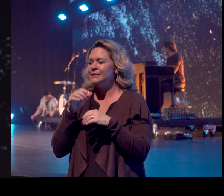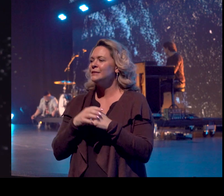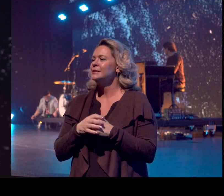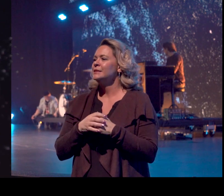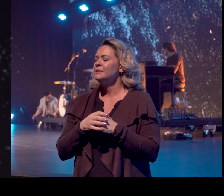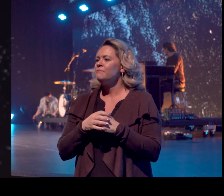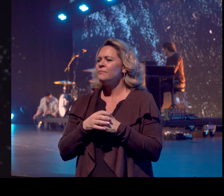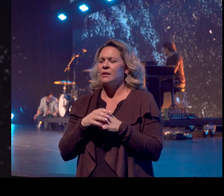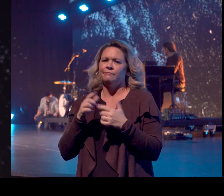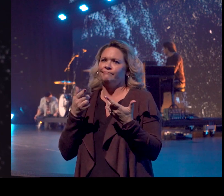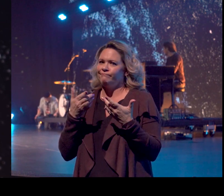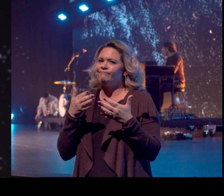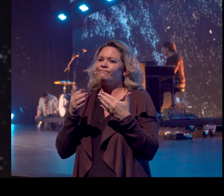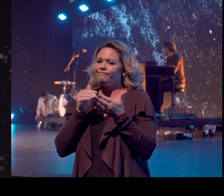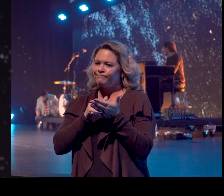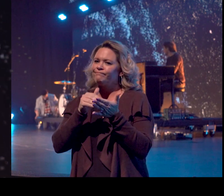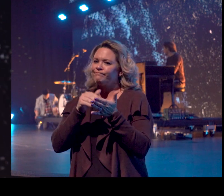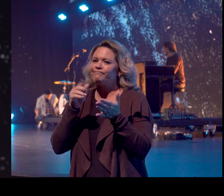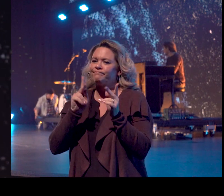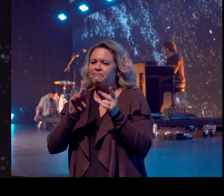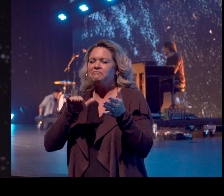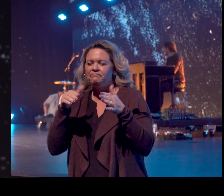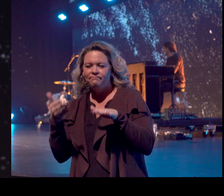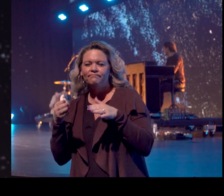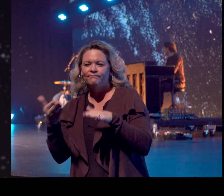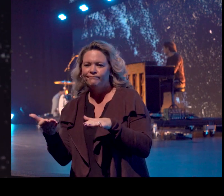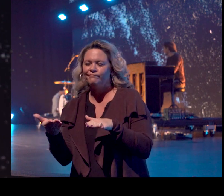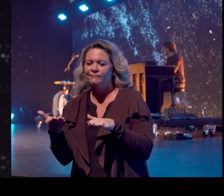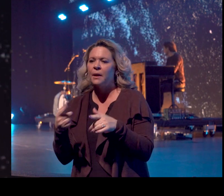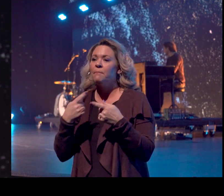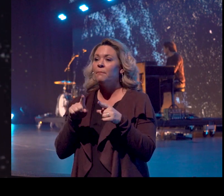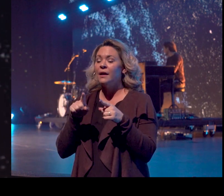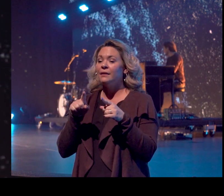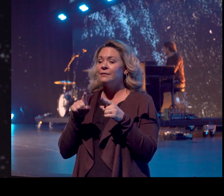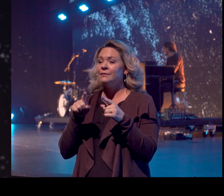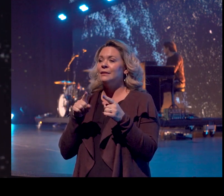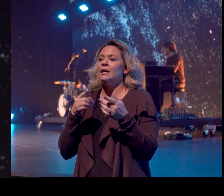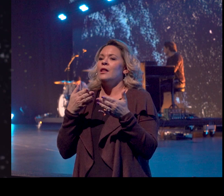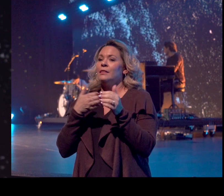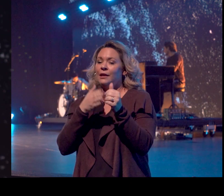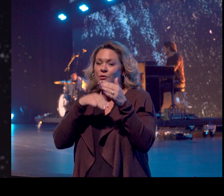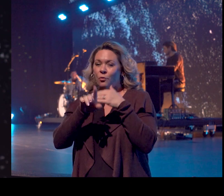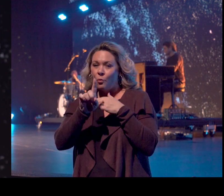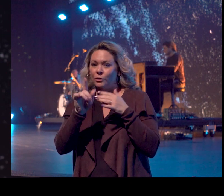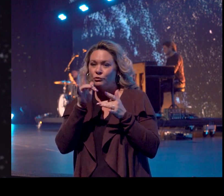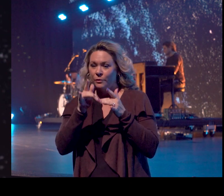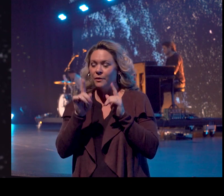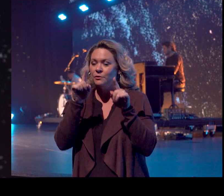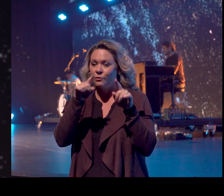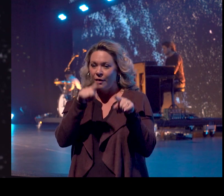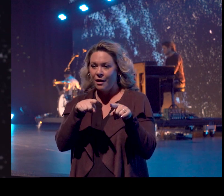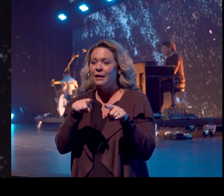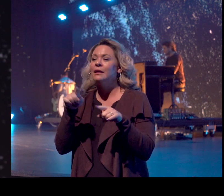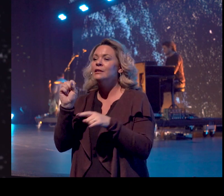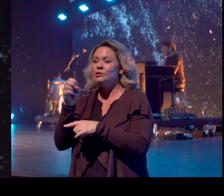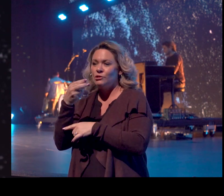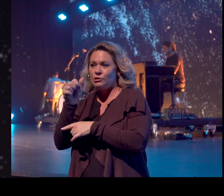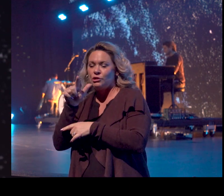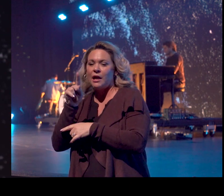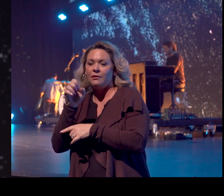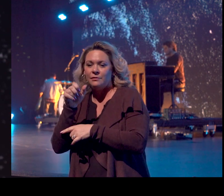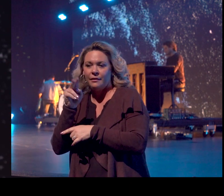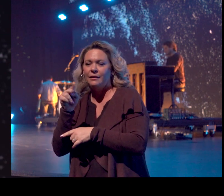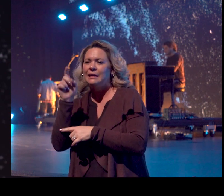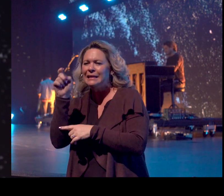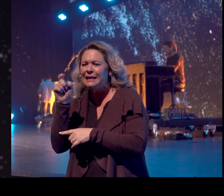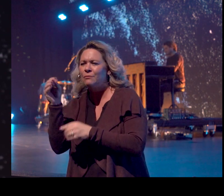taken, often leading to tragedy and death. But leading into one of these trips, the story goes that